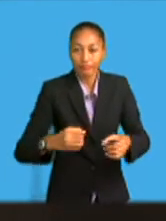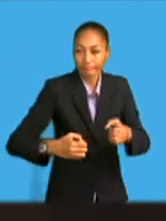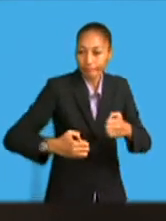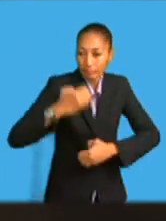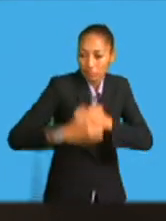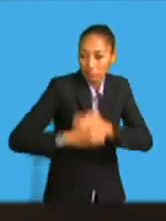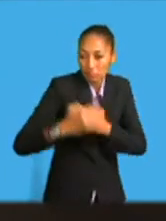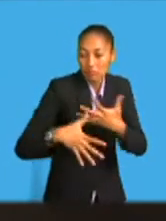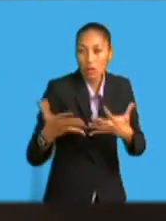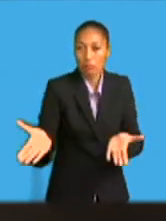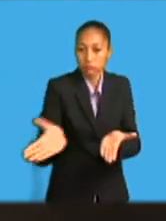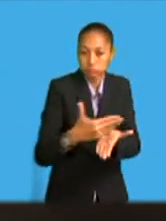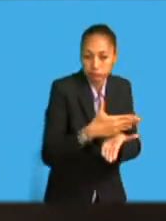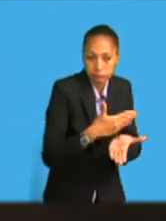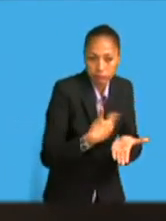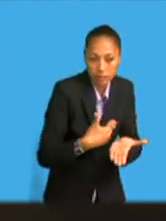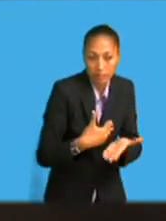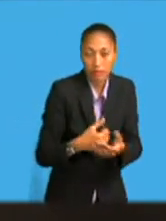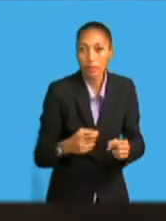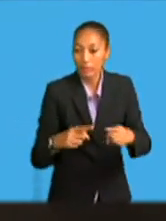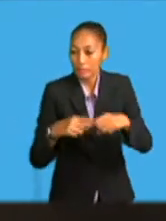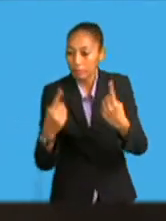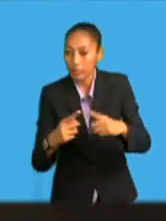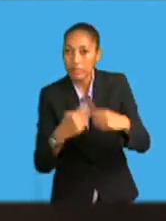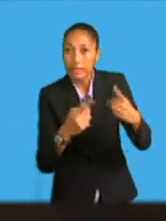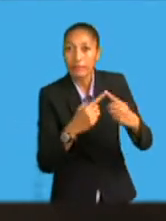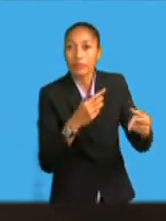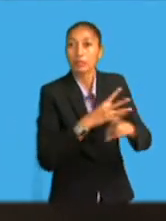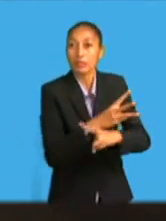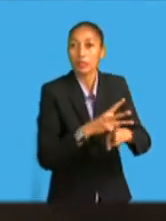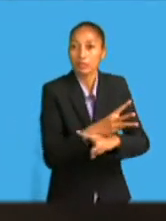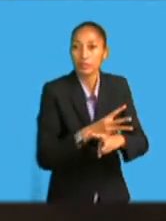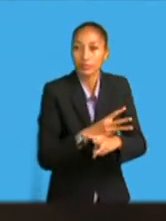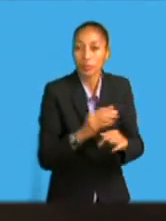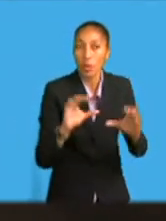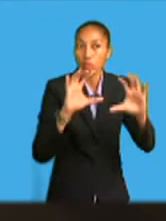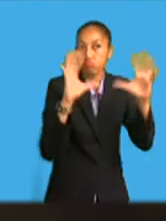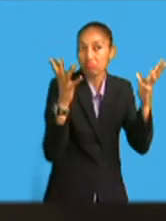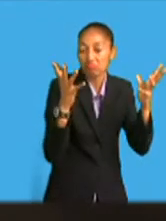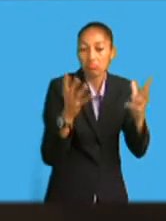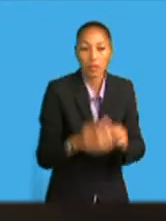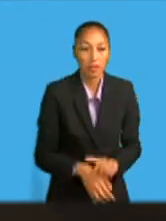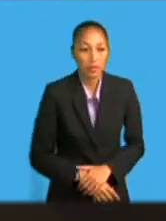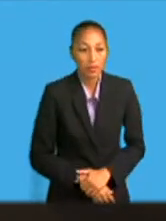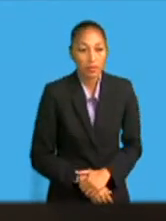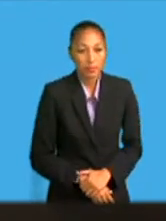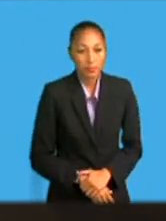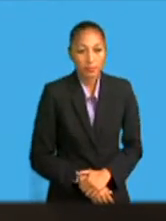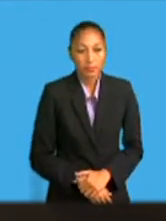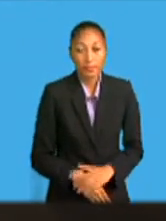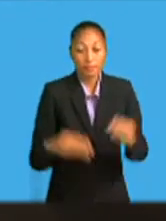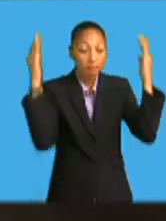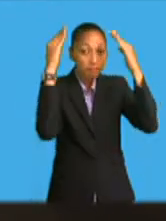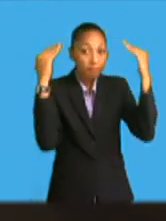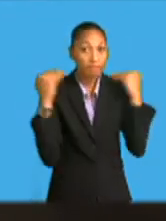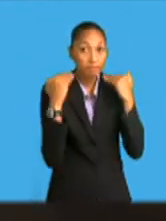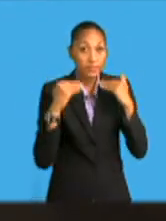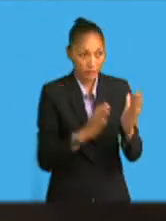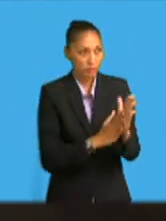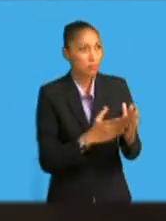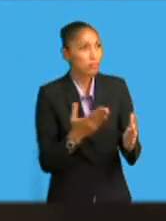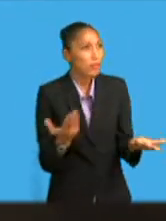of harvesting diameters for various timber species. Madam Speaker,